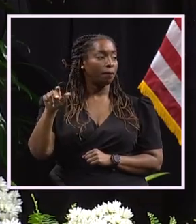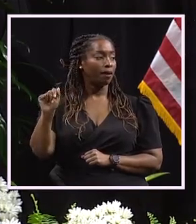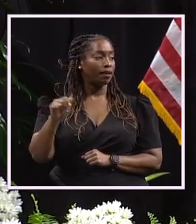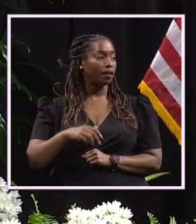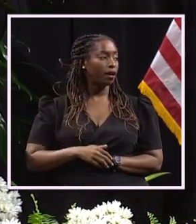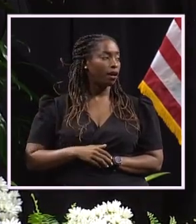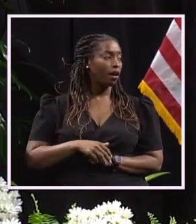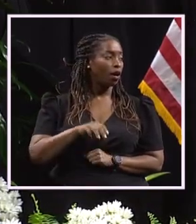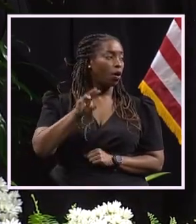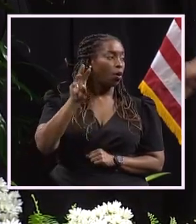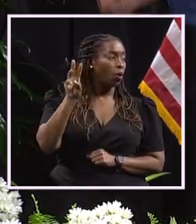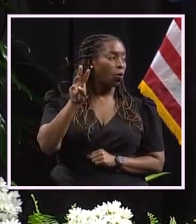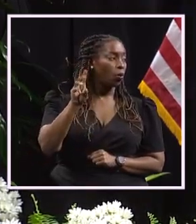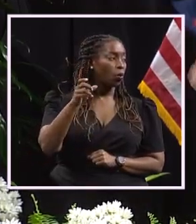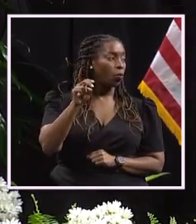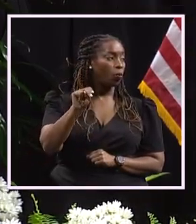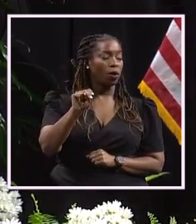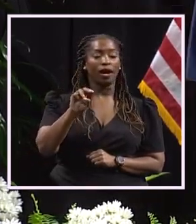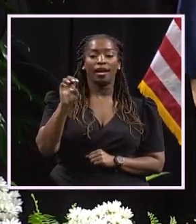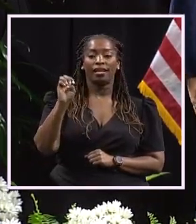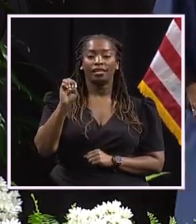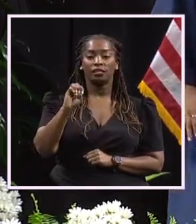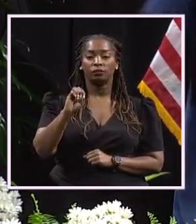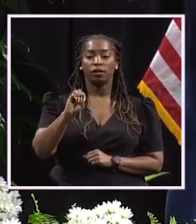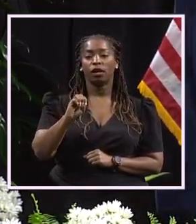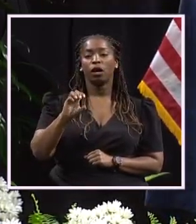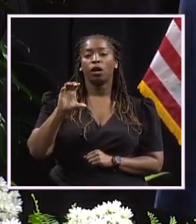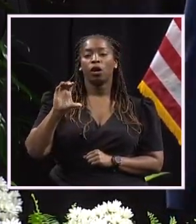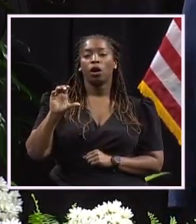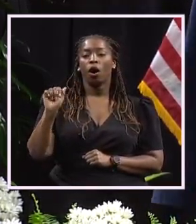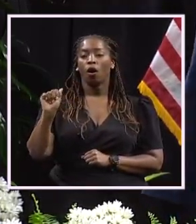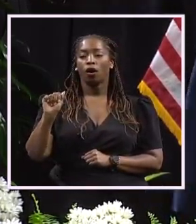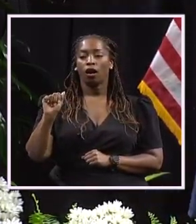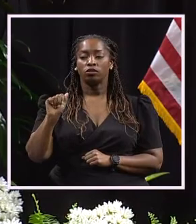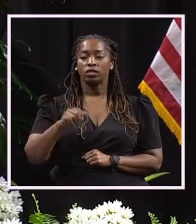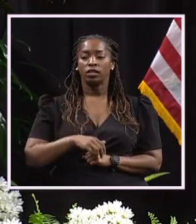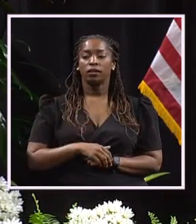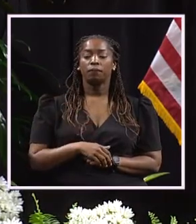Elizabeth Nowakowski, Master of Arts. James Plata.